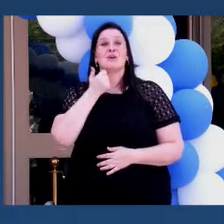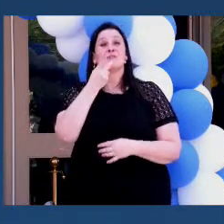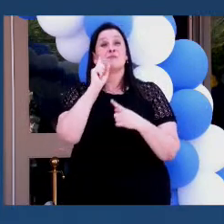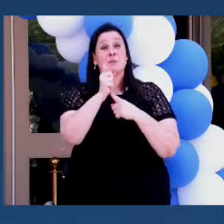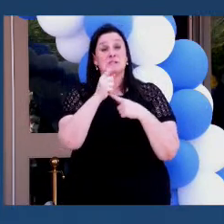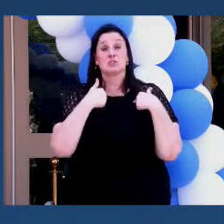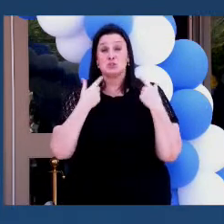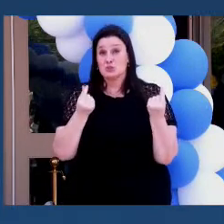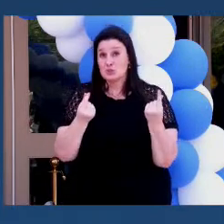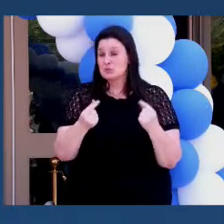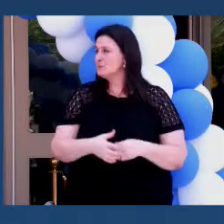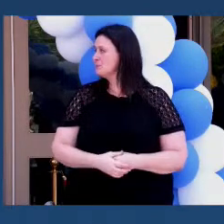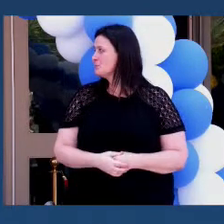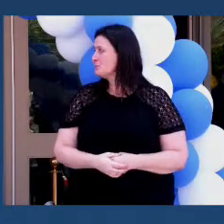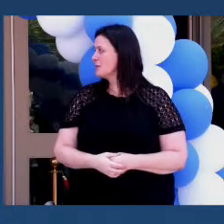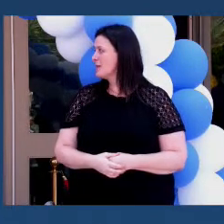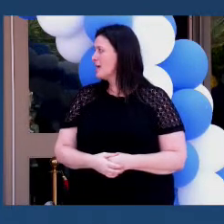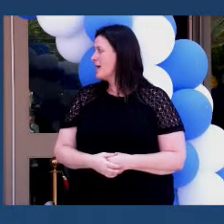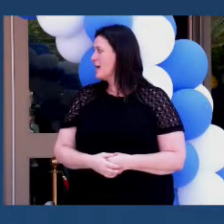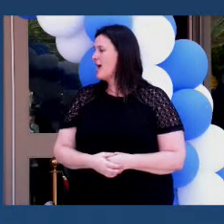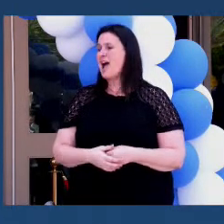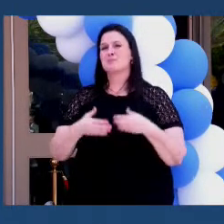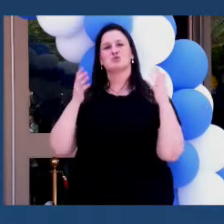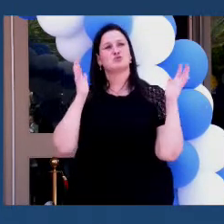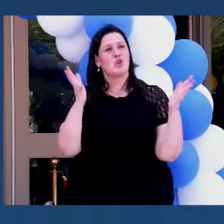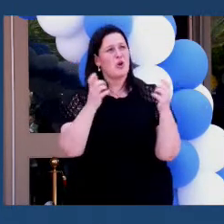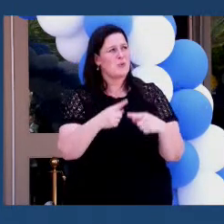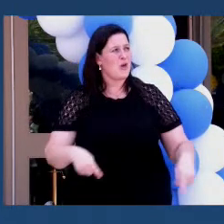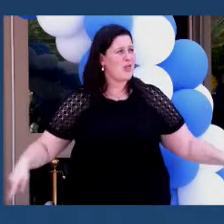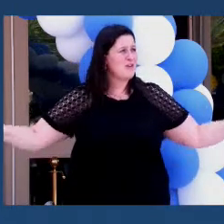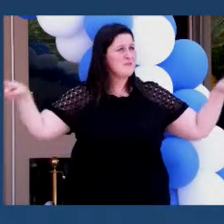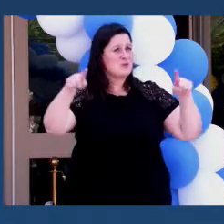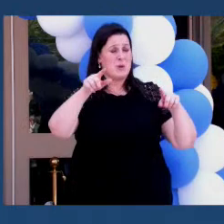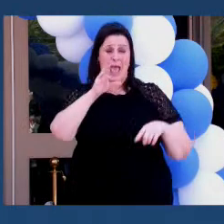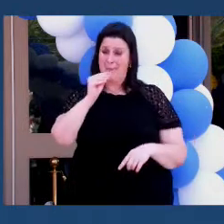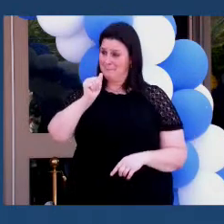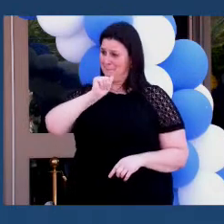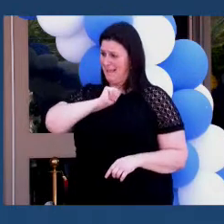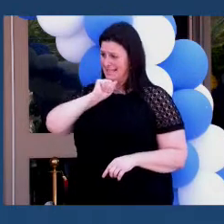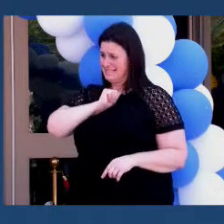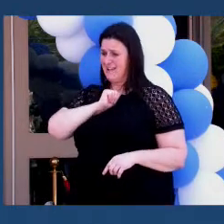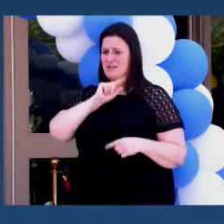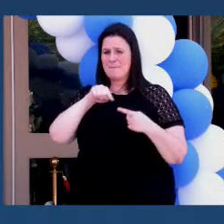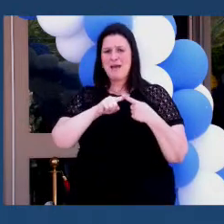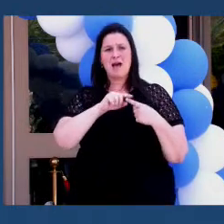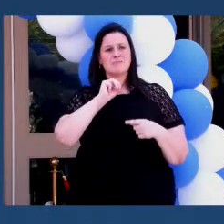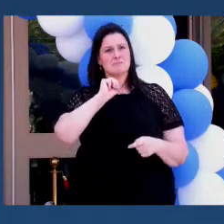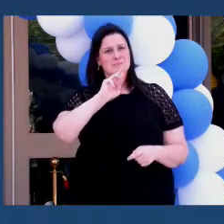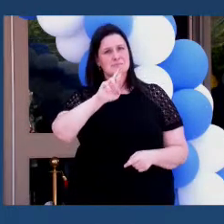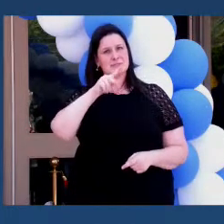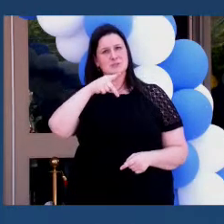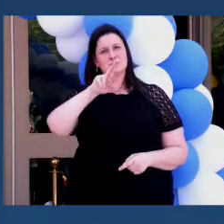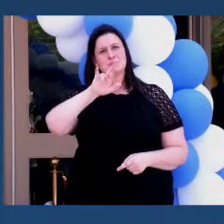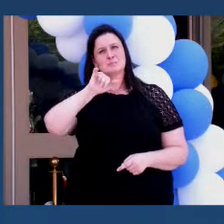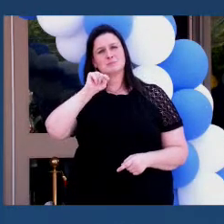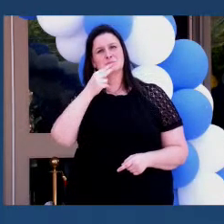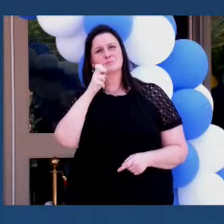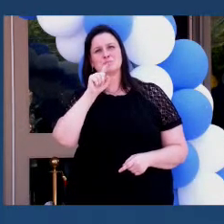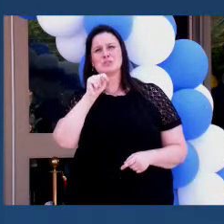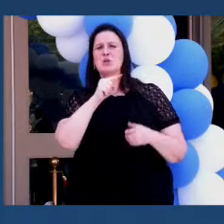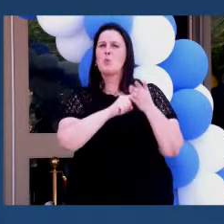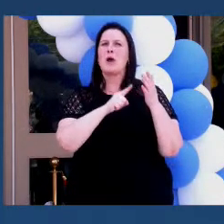just going to talk to all of you, talk to myself about what I think that Mr. Pritchett would want us to be about.